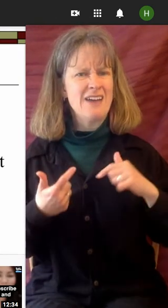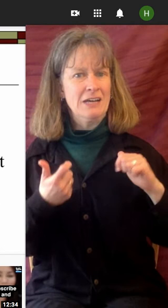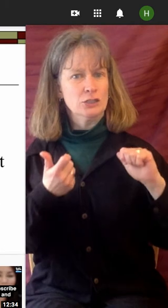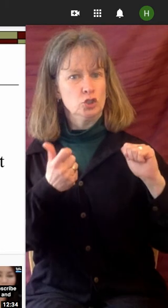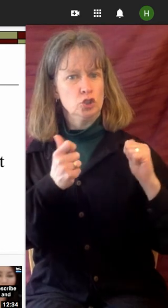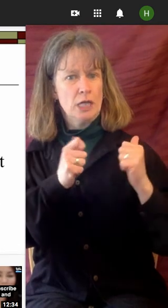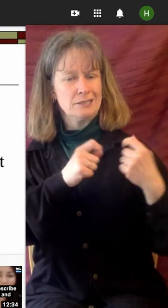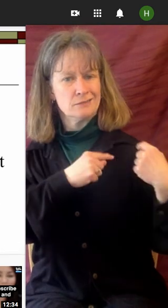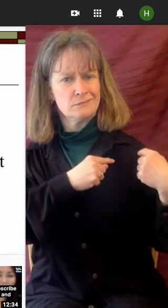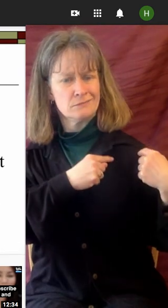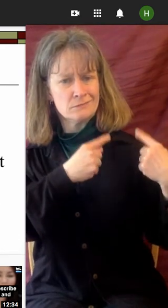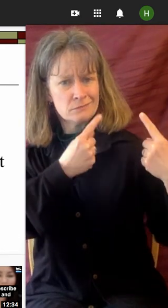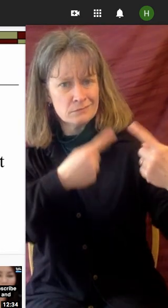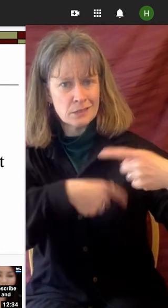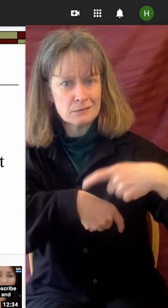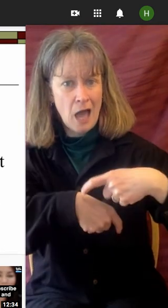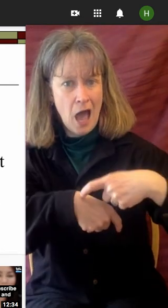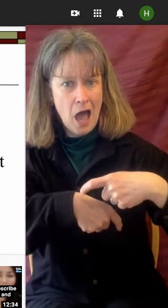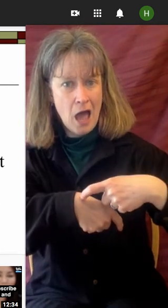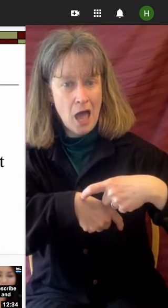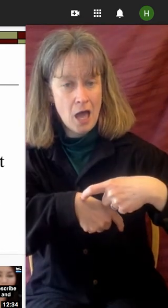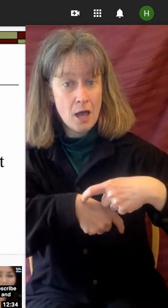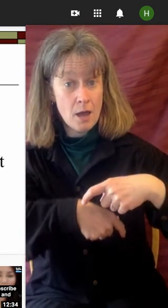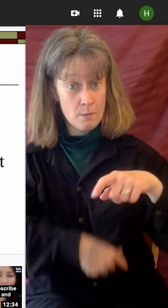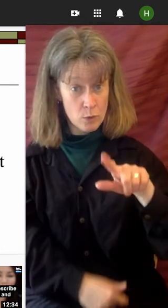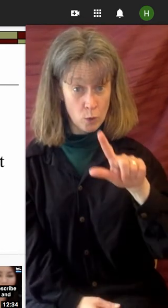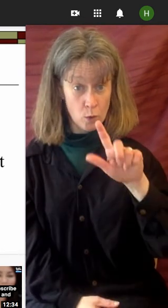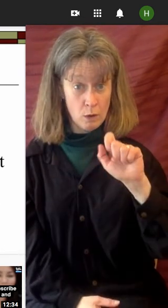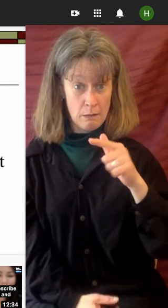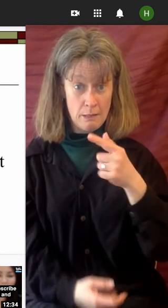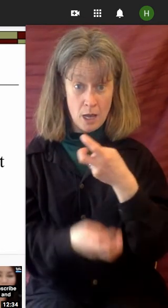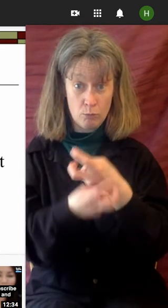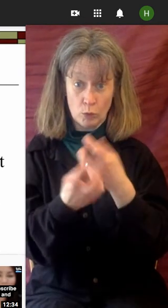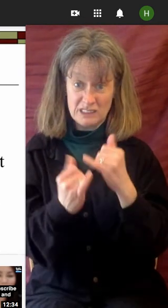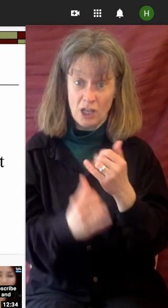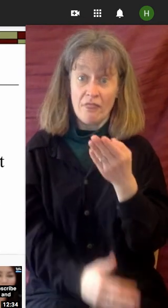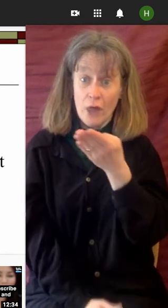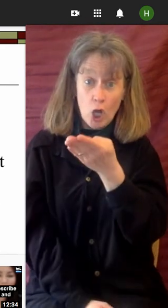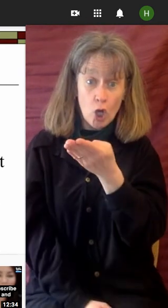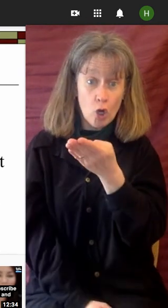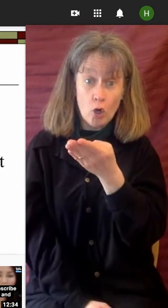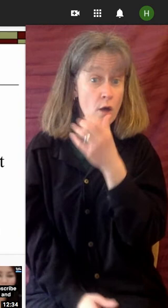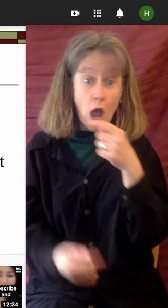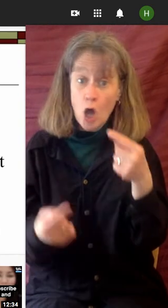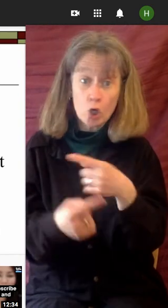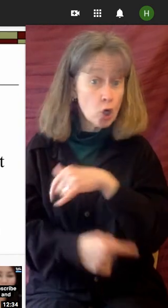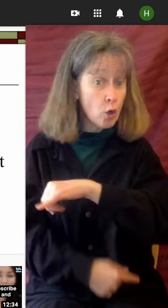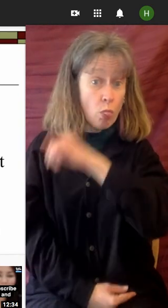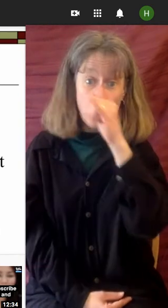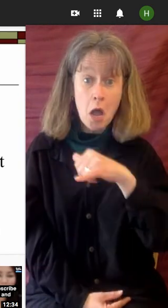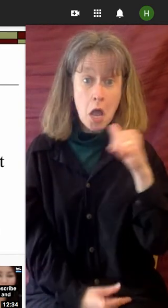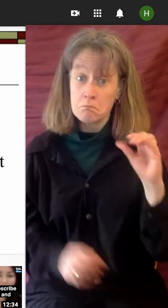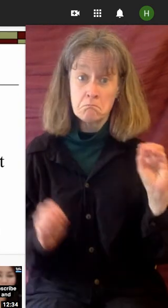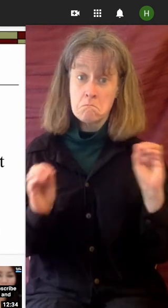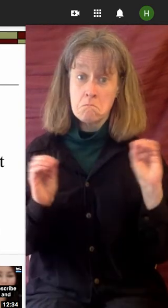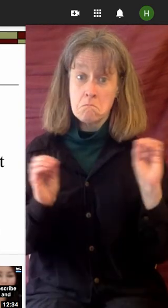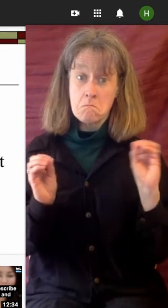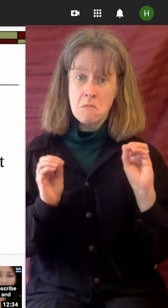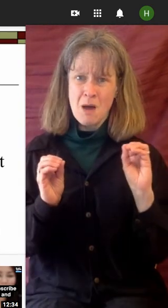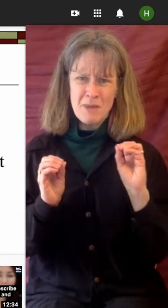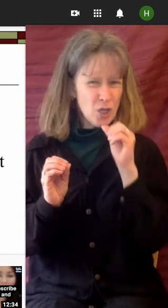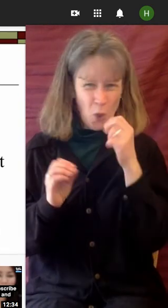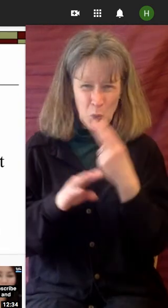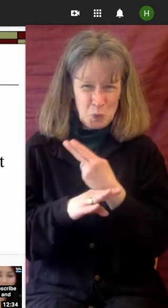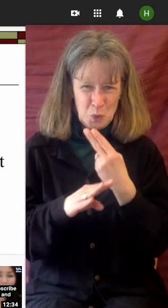bones never disappeared completely because they're not hurting the whale. They're just not used for anything. But